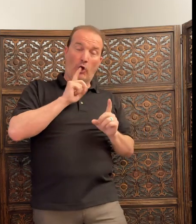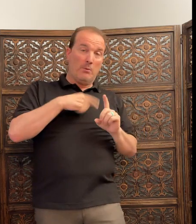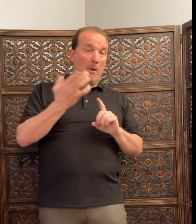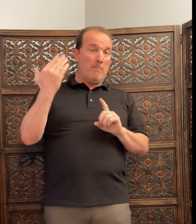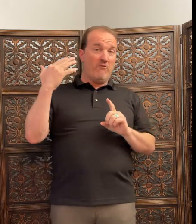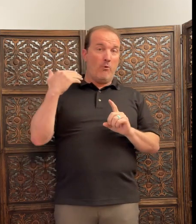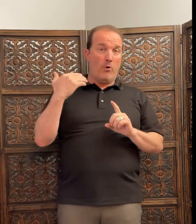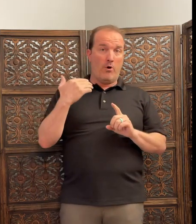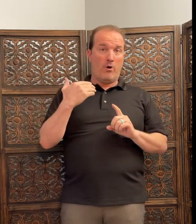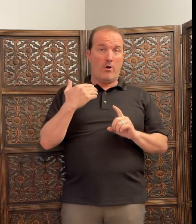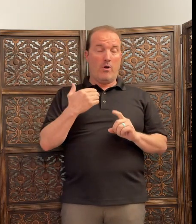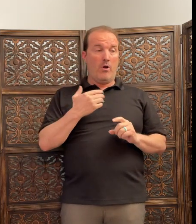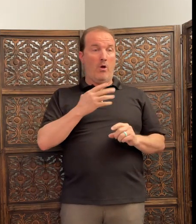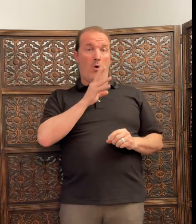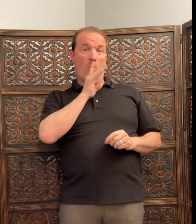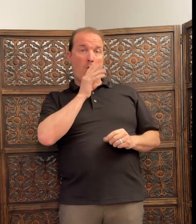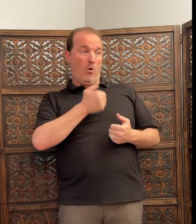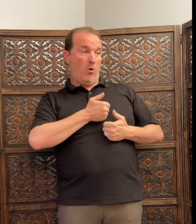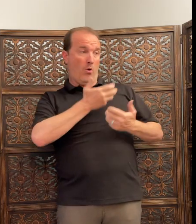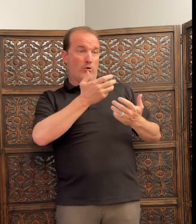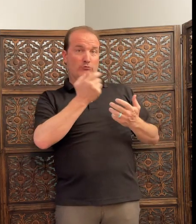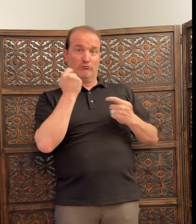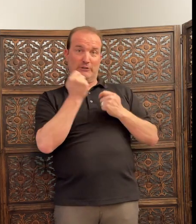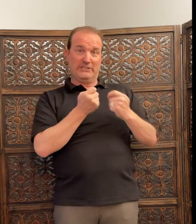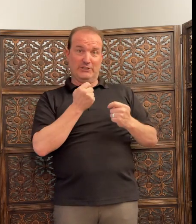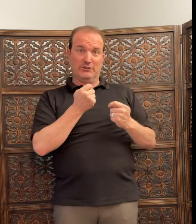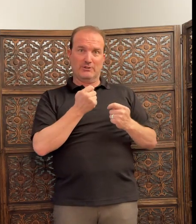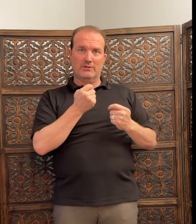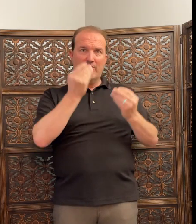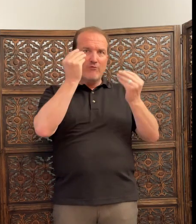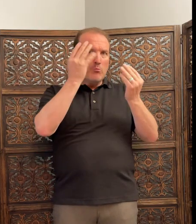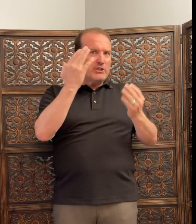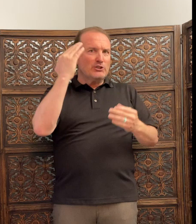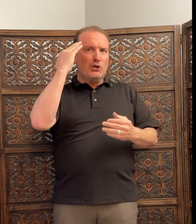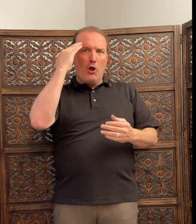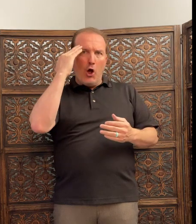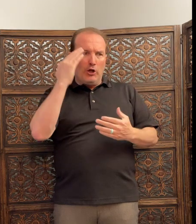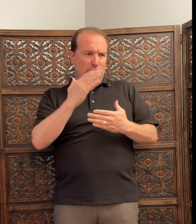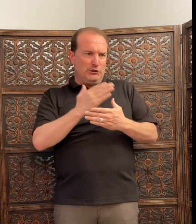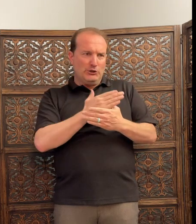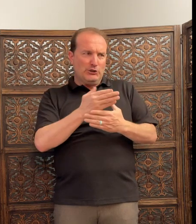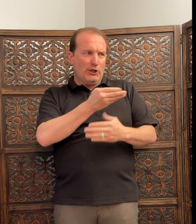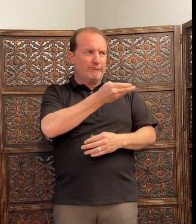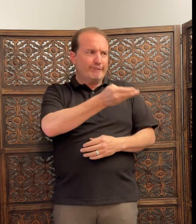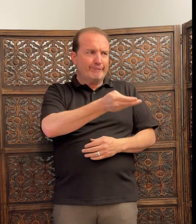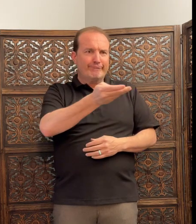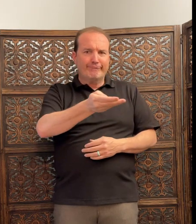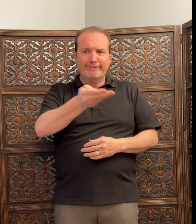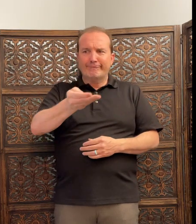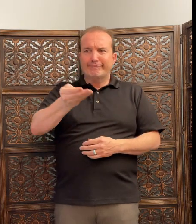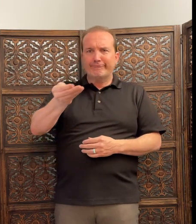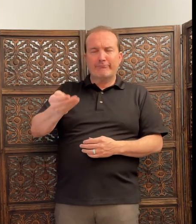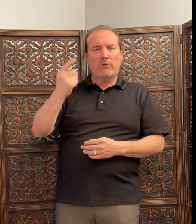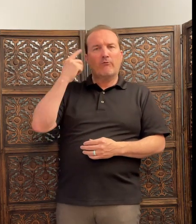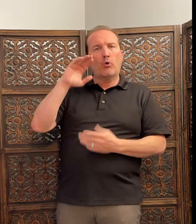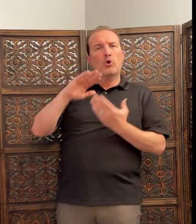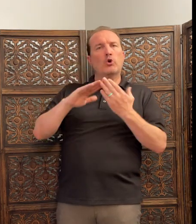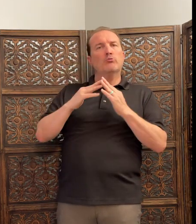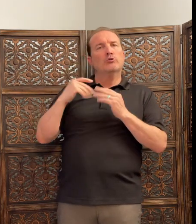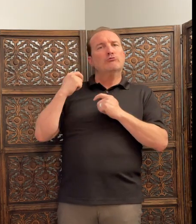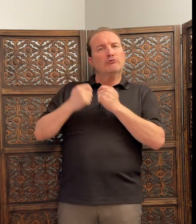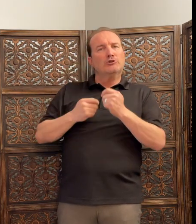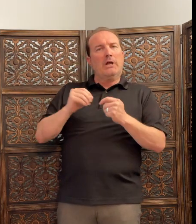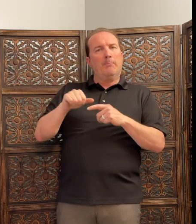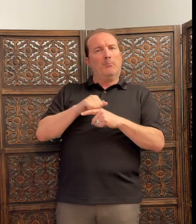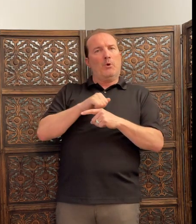earlier, an oral tradition is a form of communication where cultural knowledge and information that are shared from person to person in an effort to